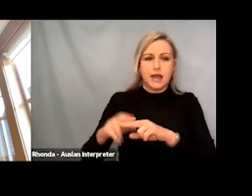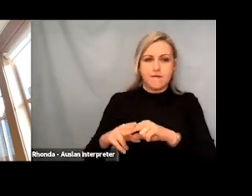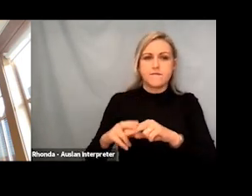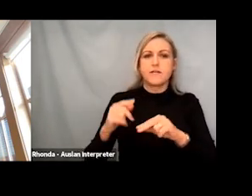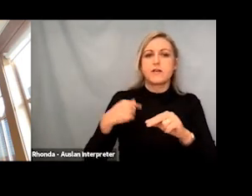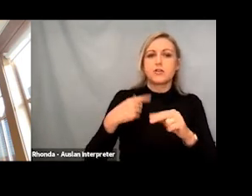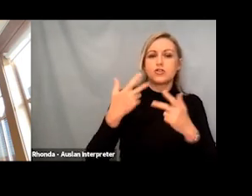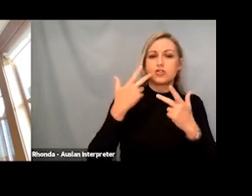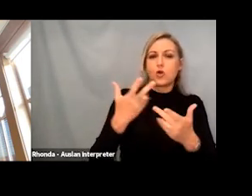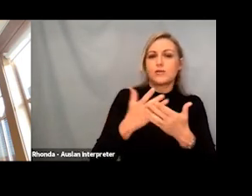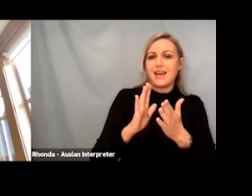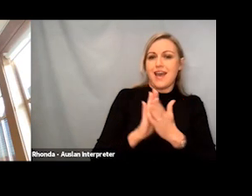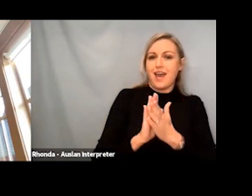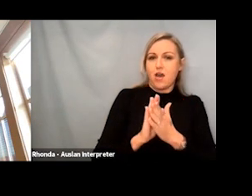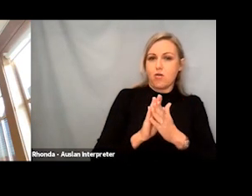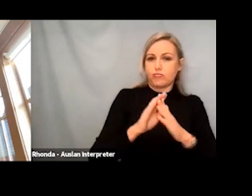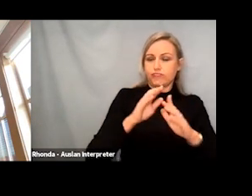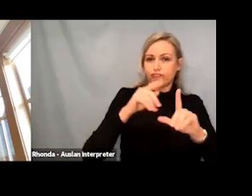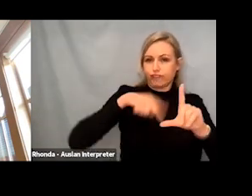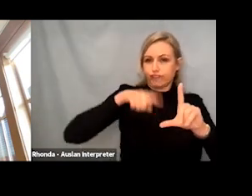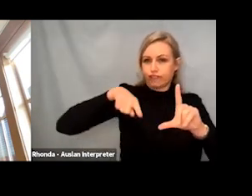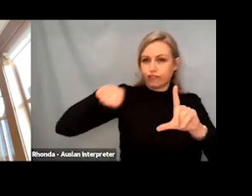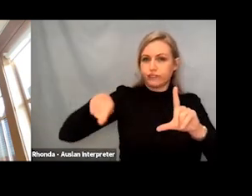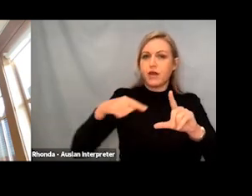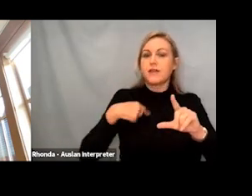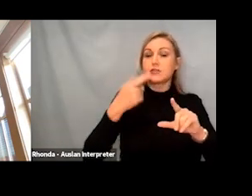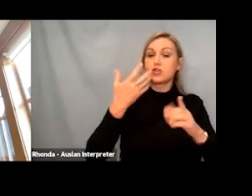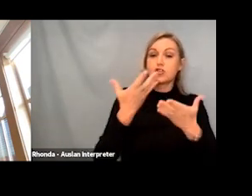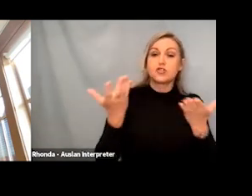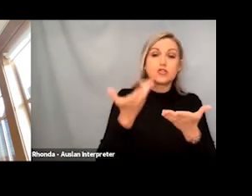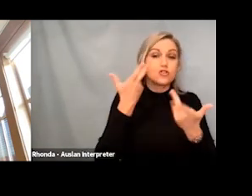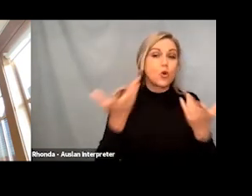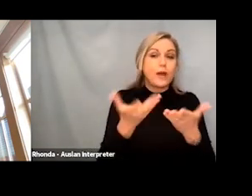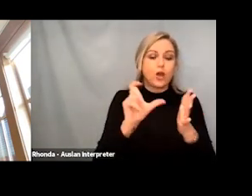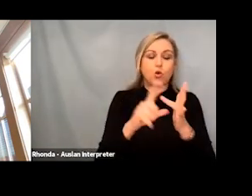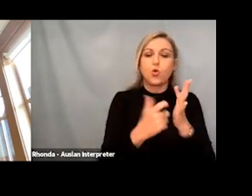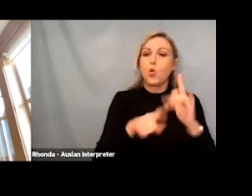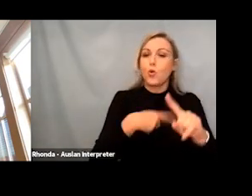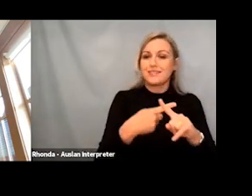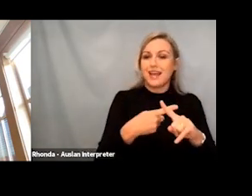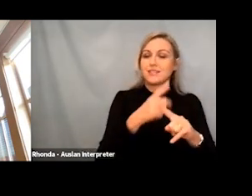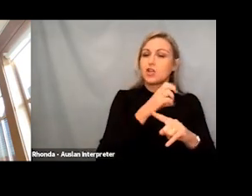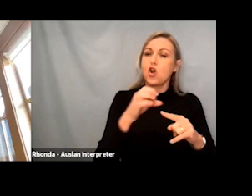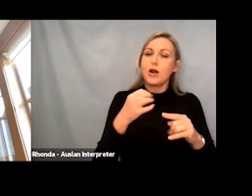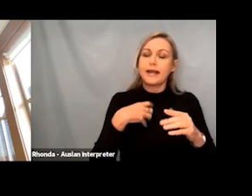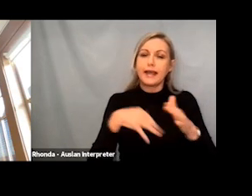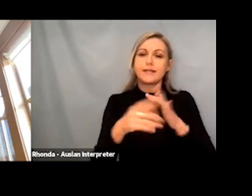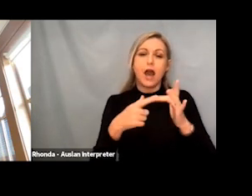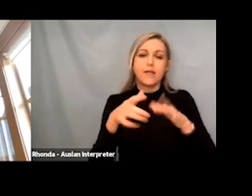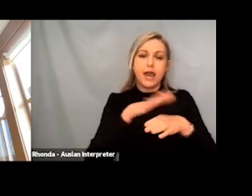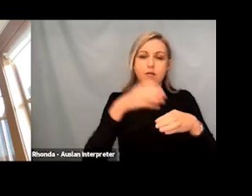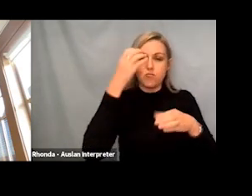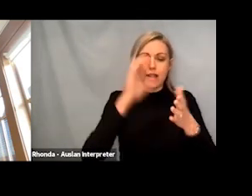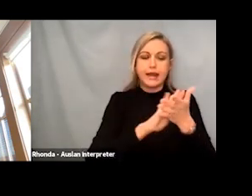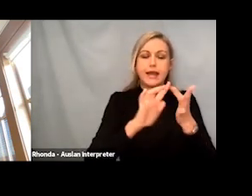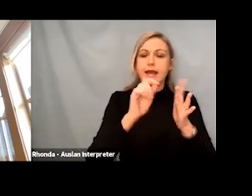one because the effect is especially marked in the cortex and less so in hippocampal regions. In fact, a decrease